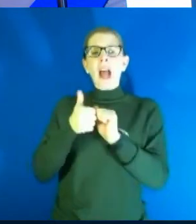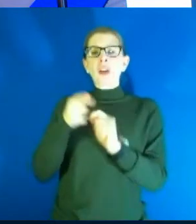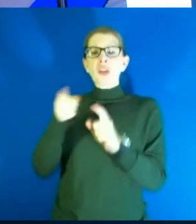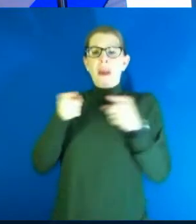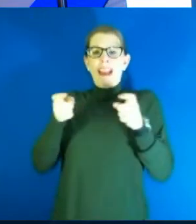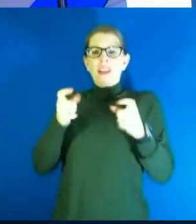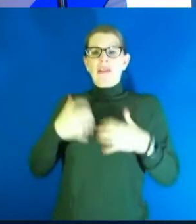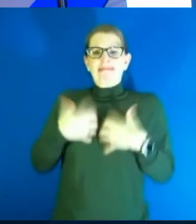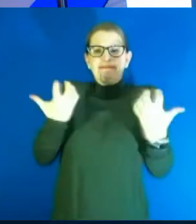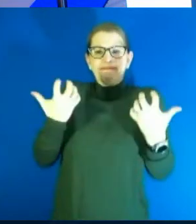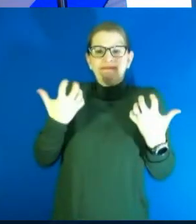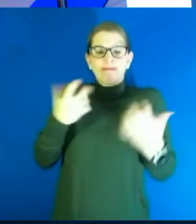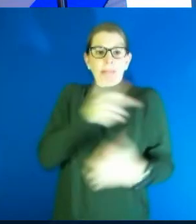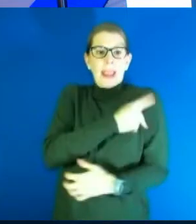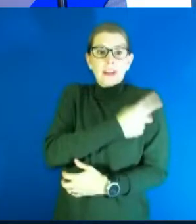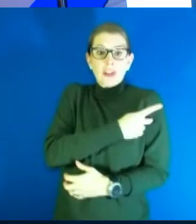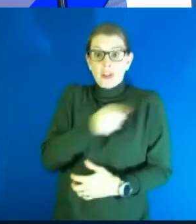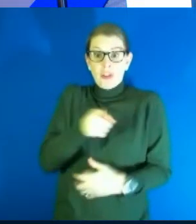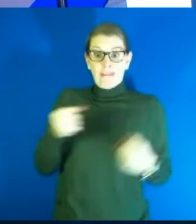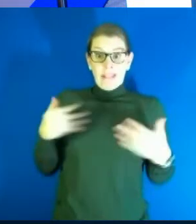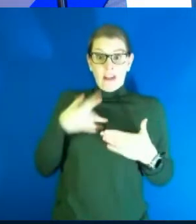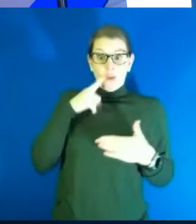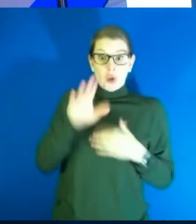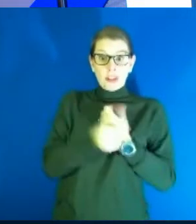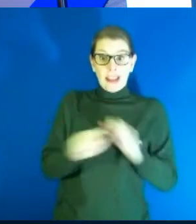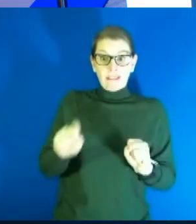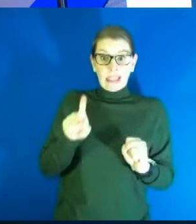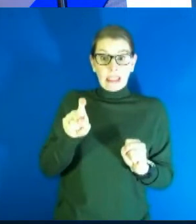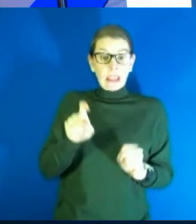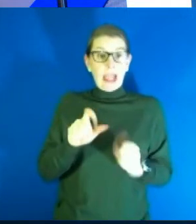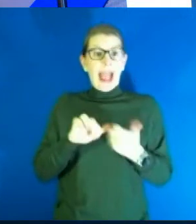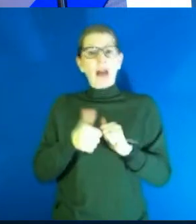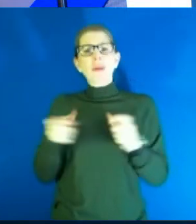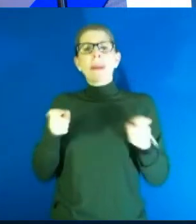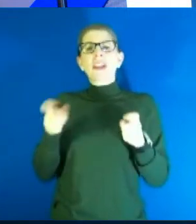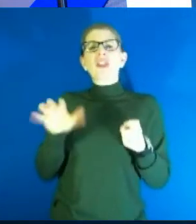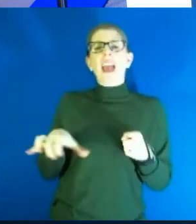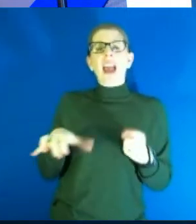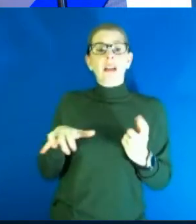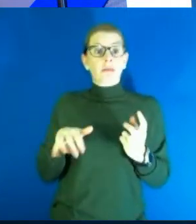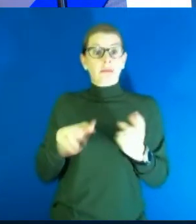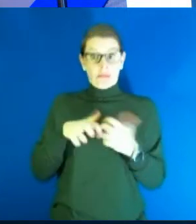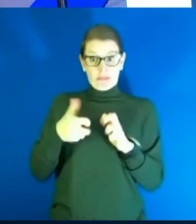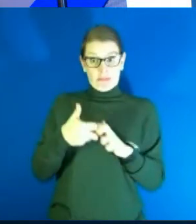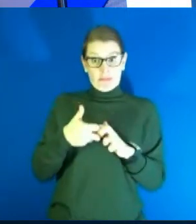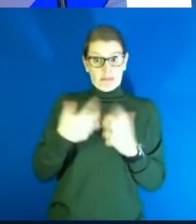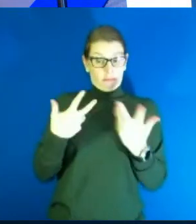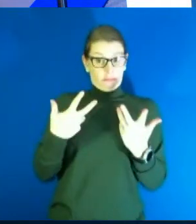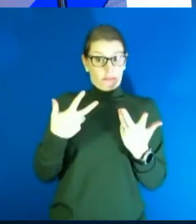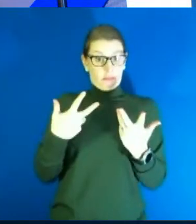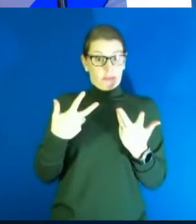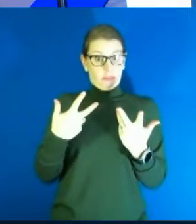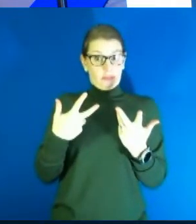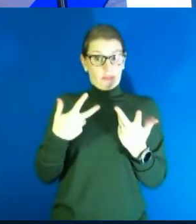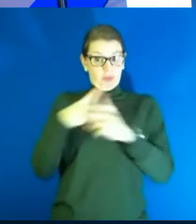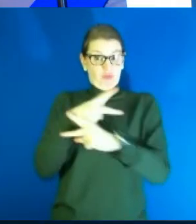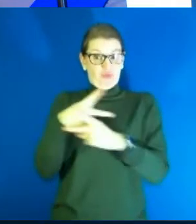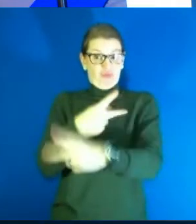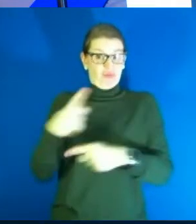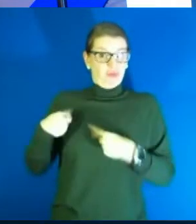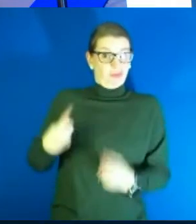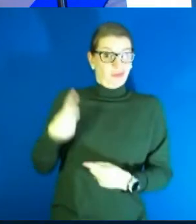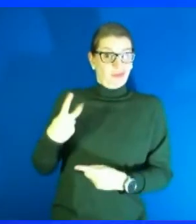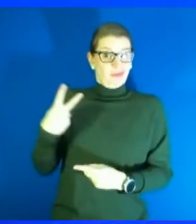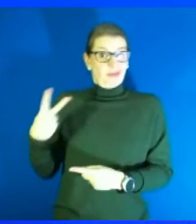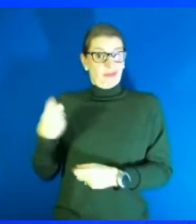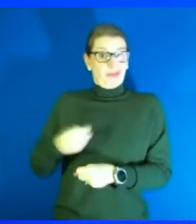patients? Do you ever fear for your safety? How do you manage that? Is that an issue, and has that grown over the last couple of years?